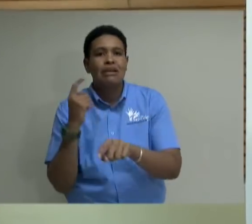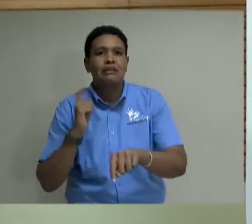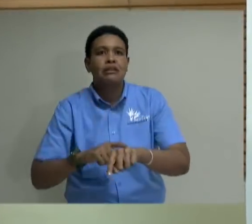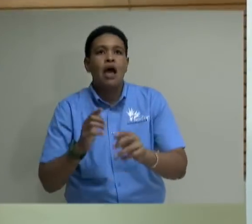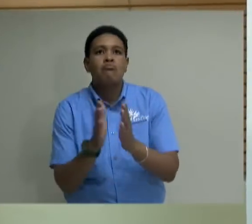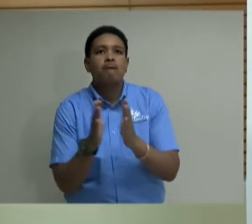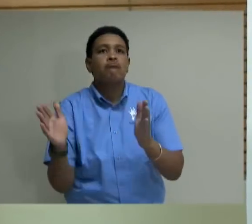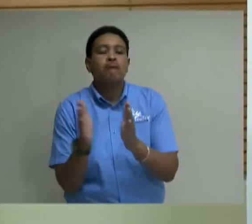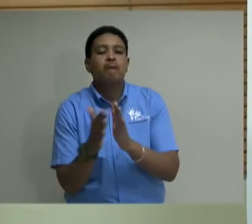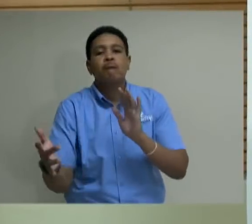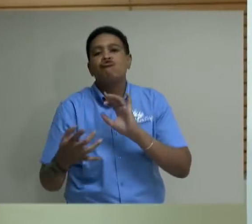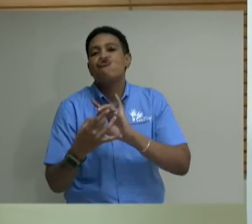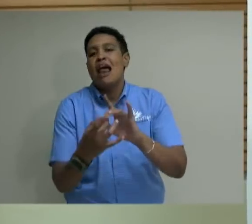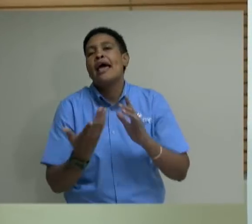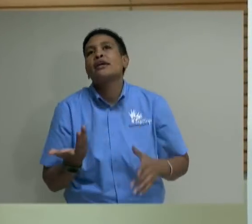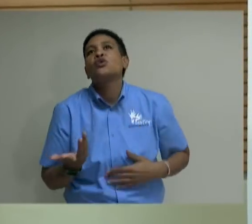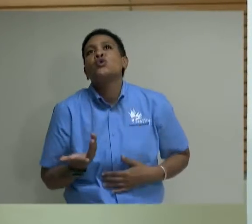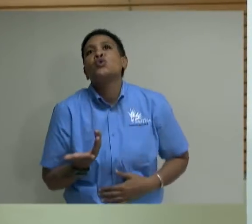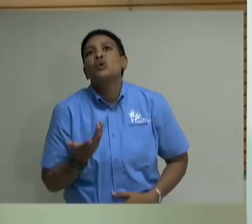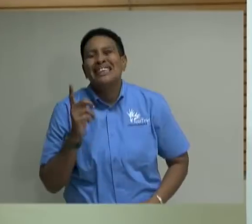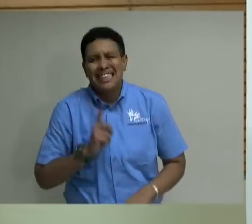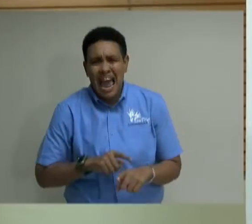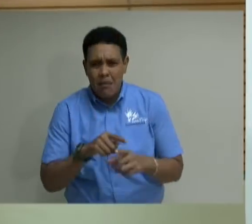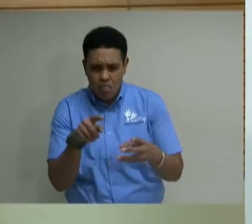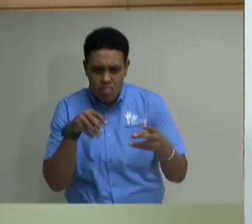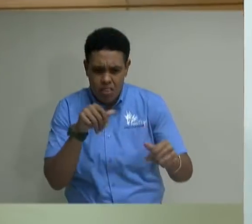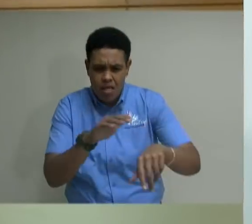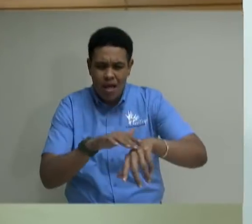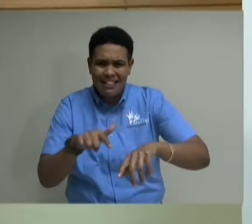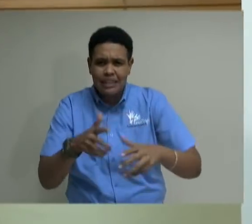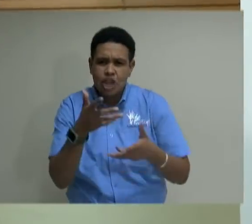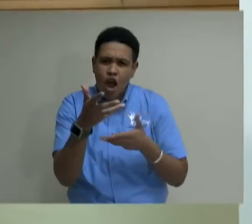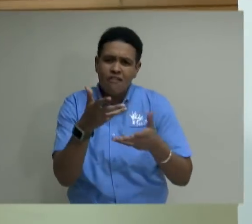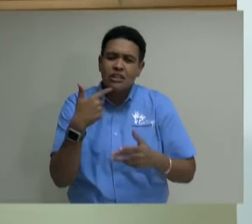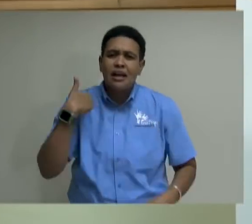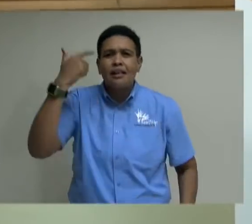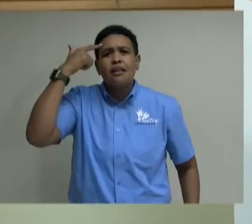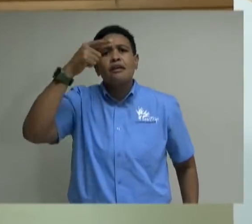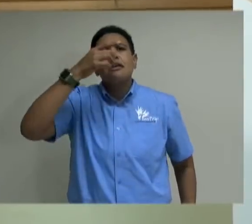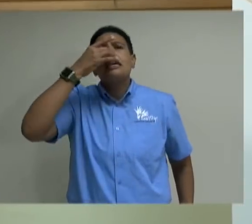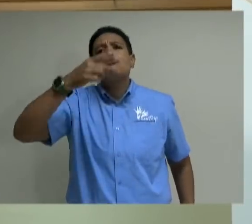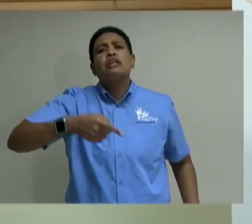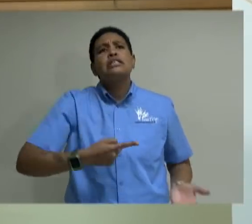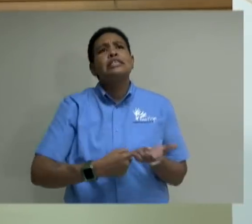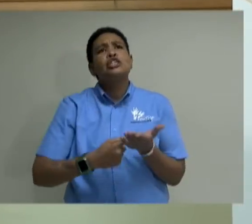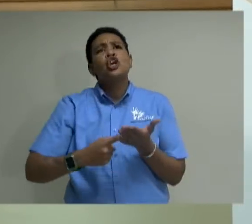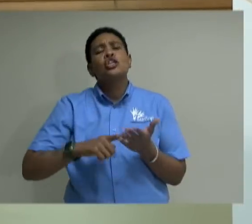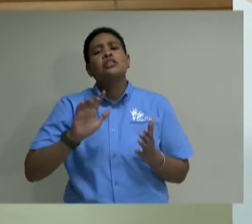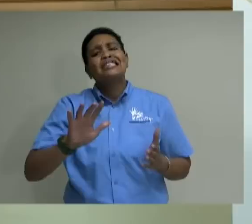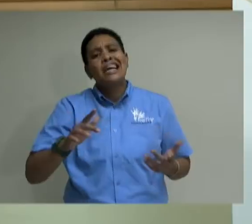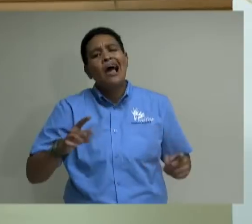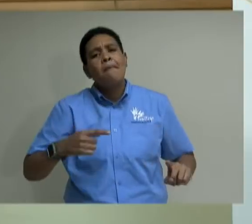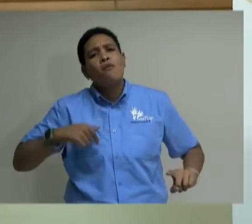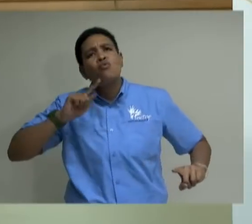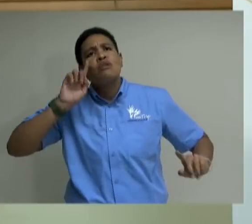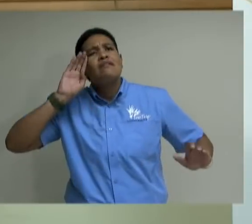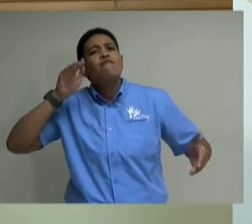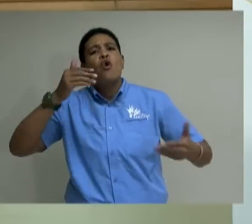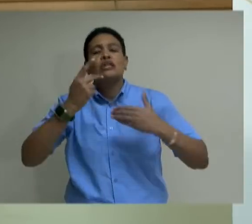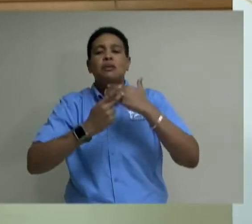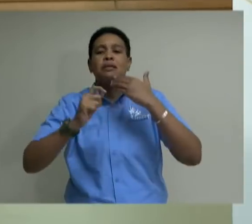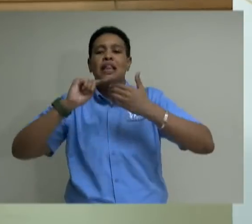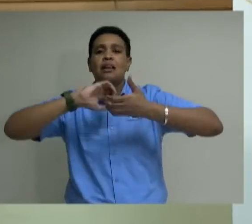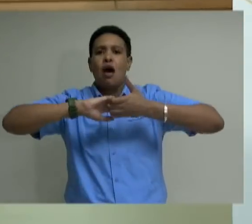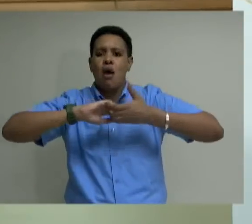terms of the time we'd like to spend on these conversations. I think it has been an interesting discussion. We focused on the parish of